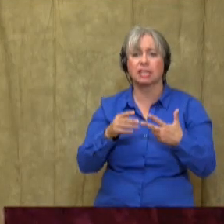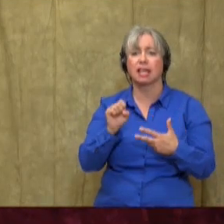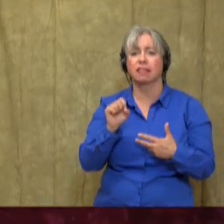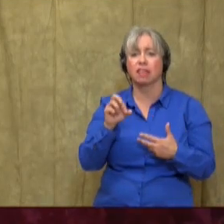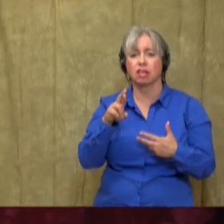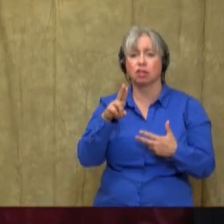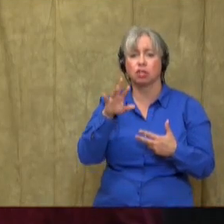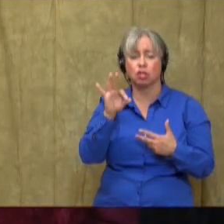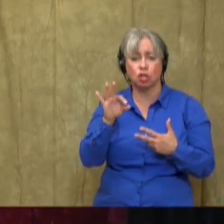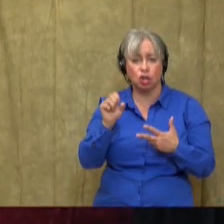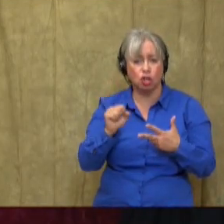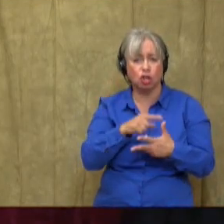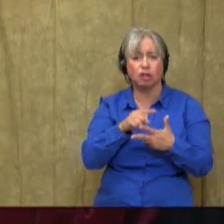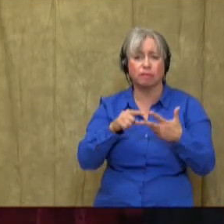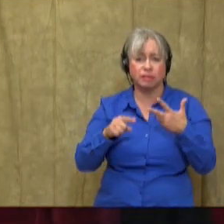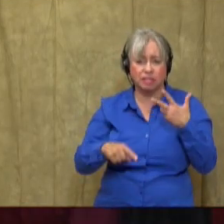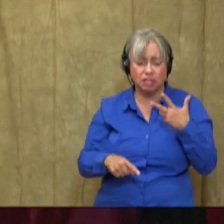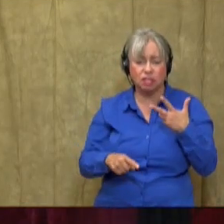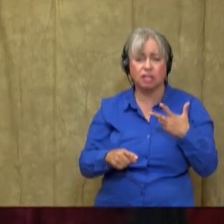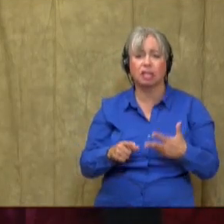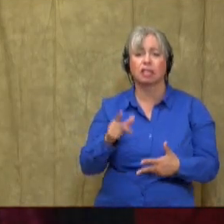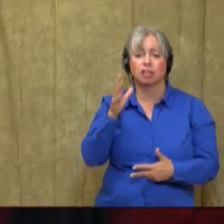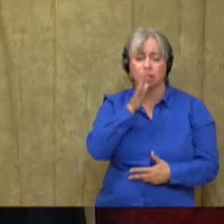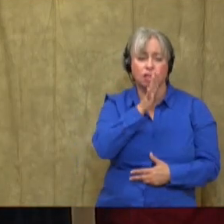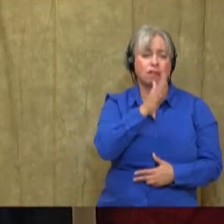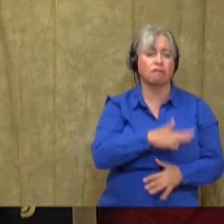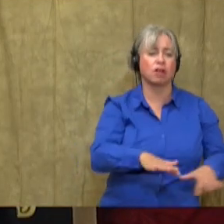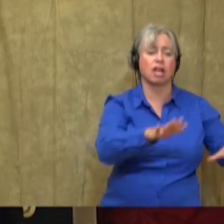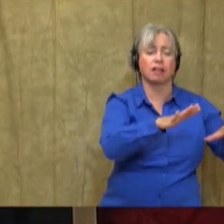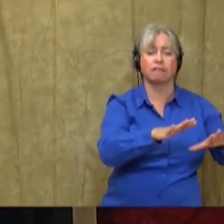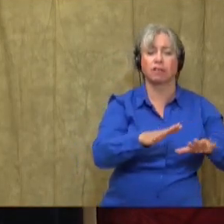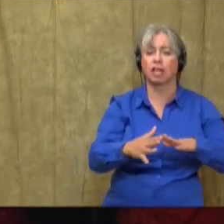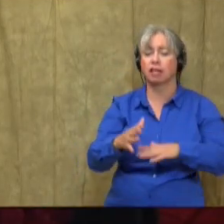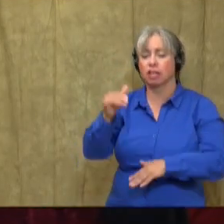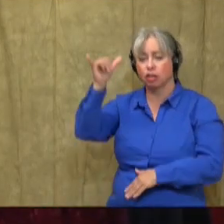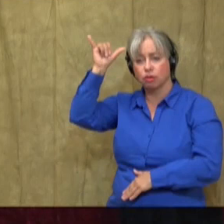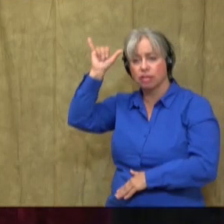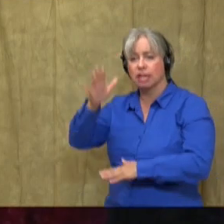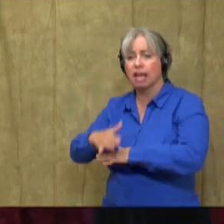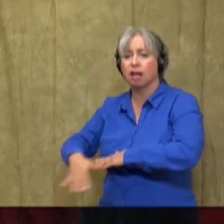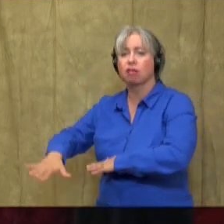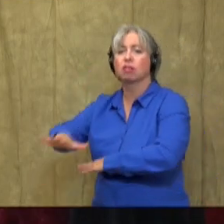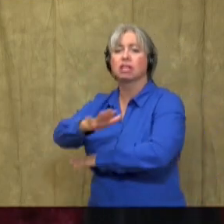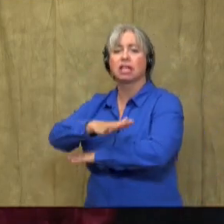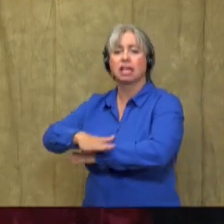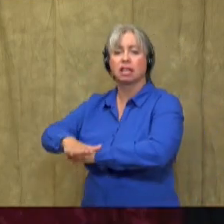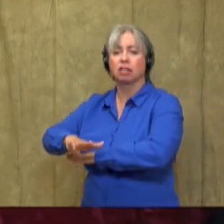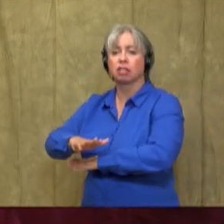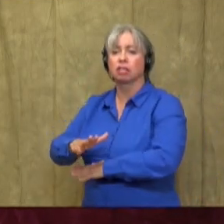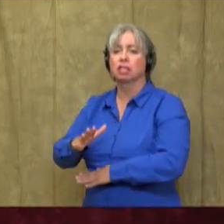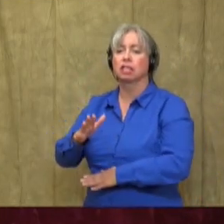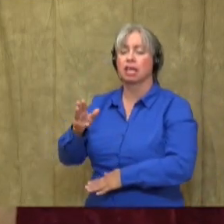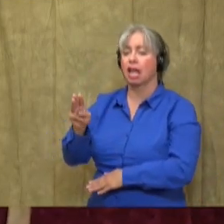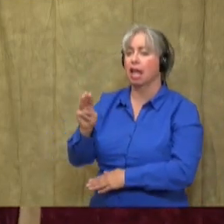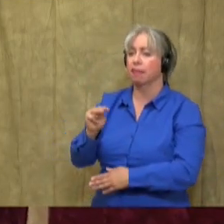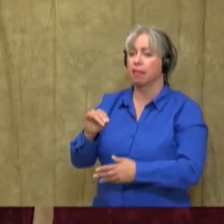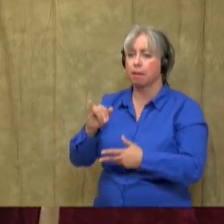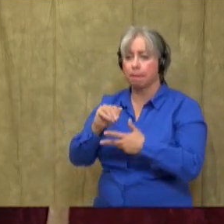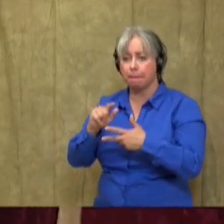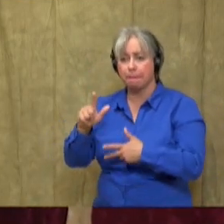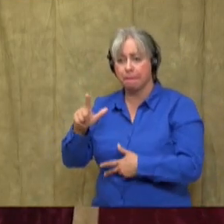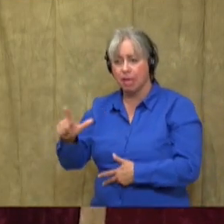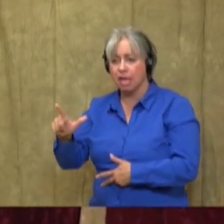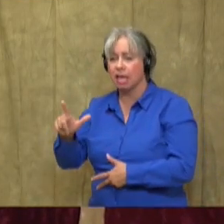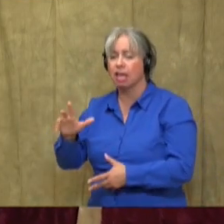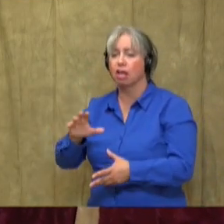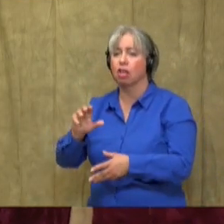store all of the goods. You had your farmland, your pasture land for your animals. You had the mill where you took care of